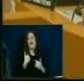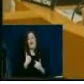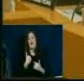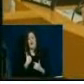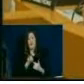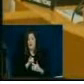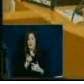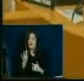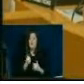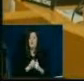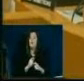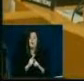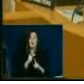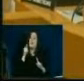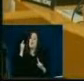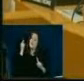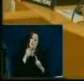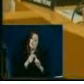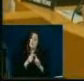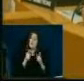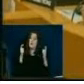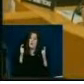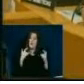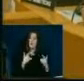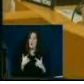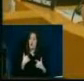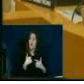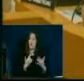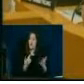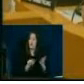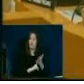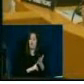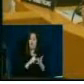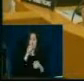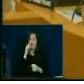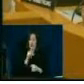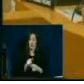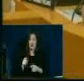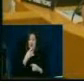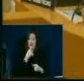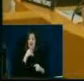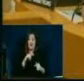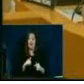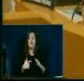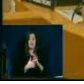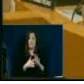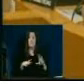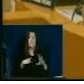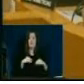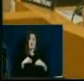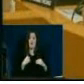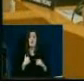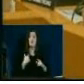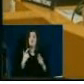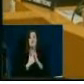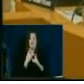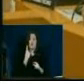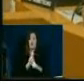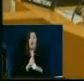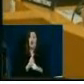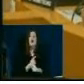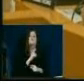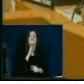but the major concern here is that when we sign off for you to say this is in legal form and has legal correctness, it